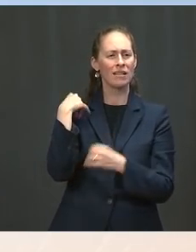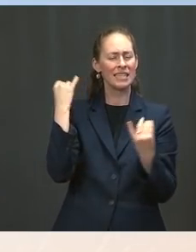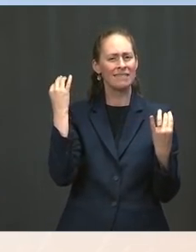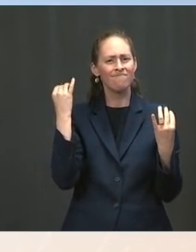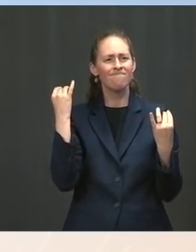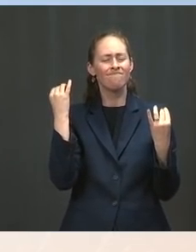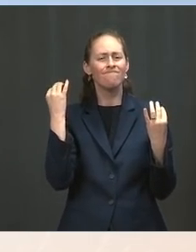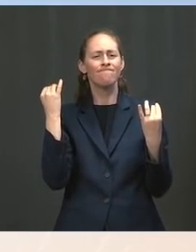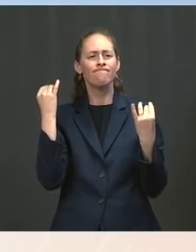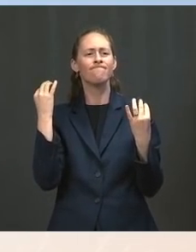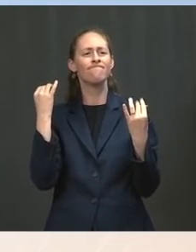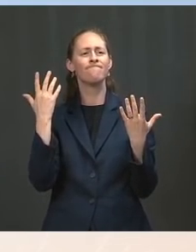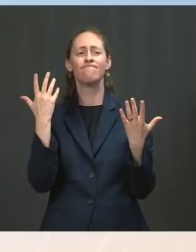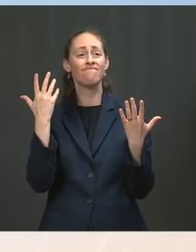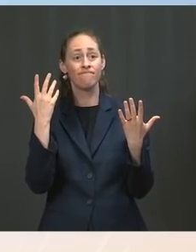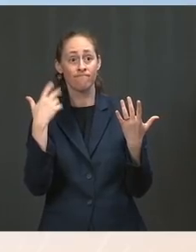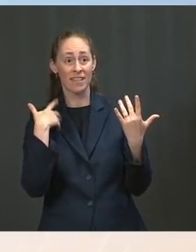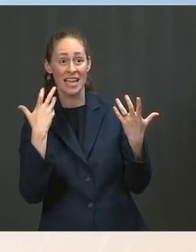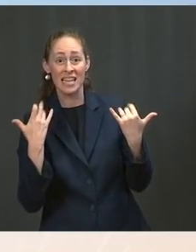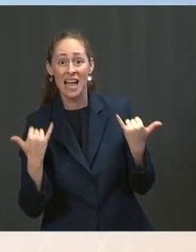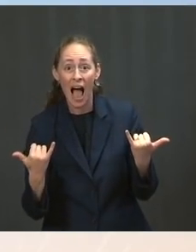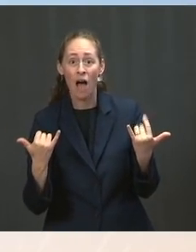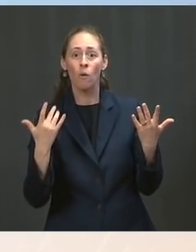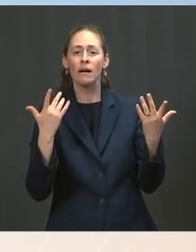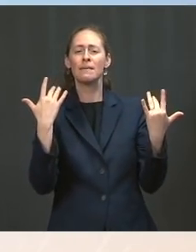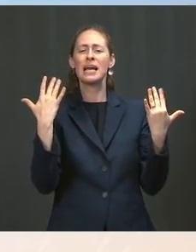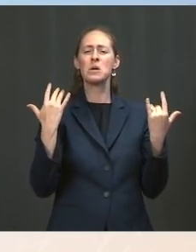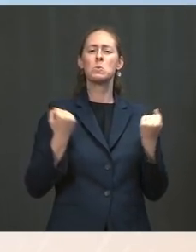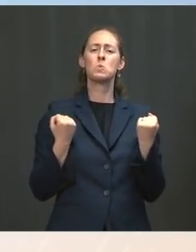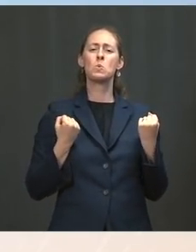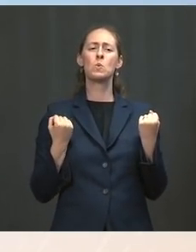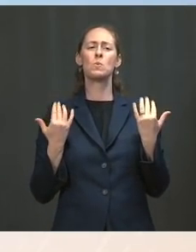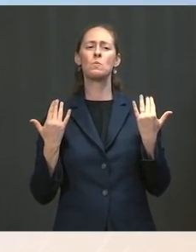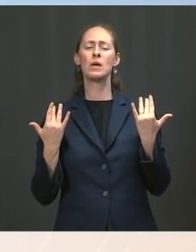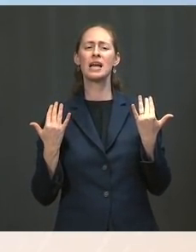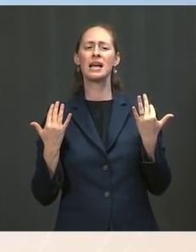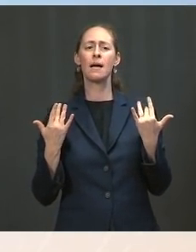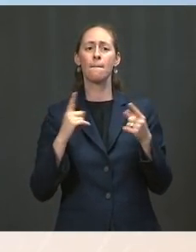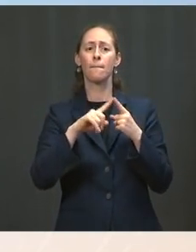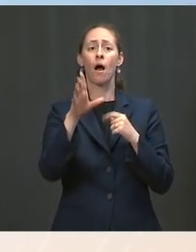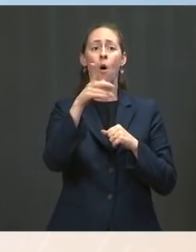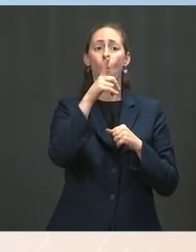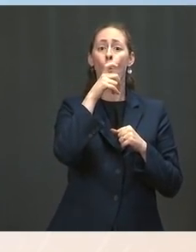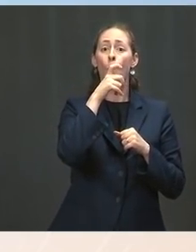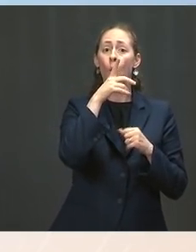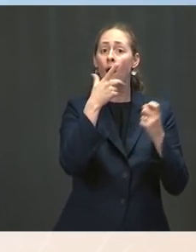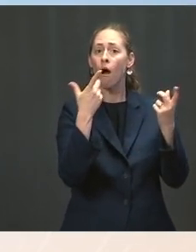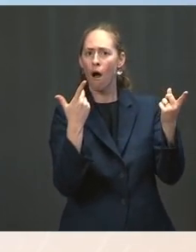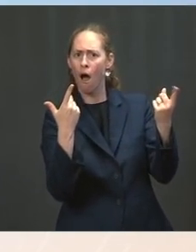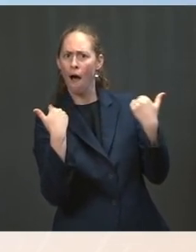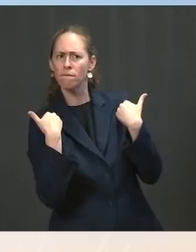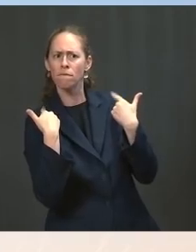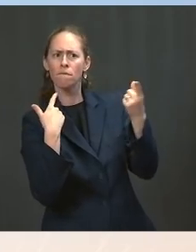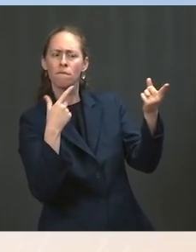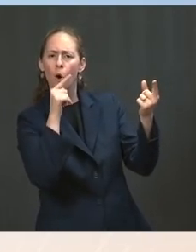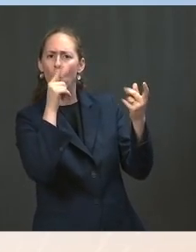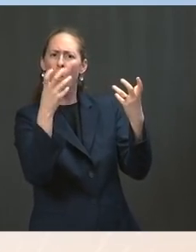because not just Afghan government officials, but supporters of the Afghan government in Afghanistan, including many of the people who want to come out